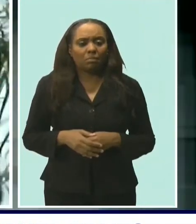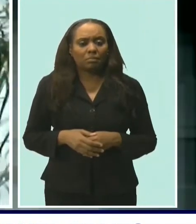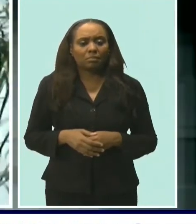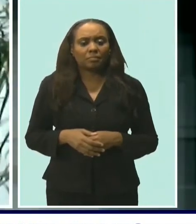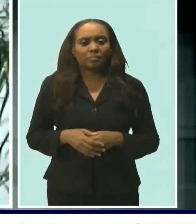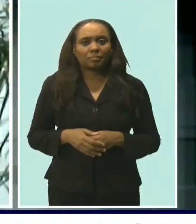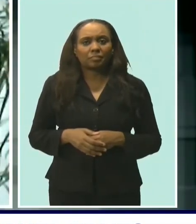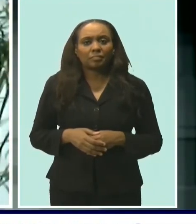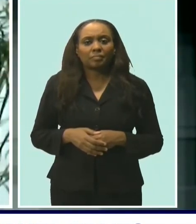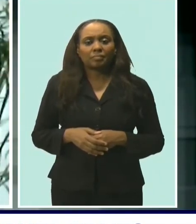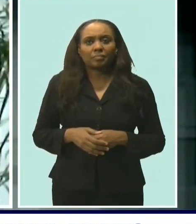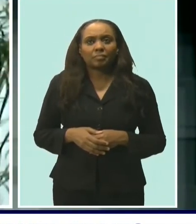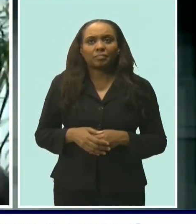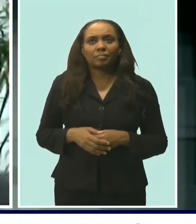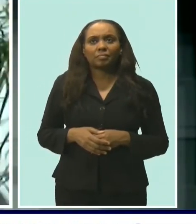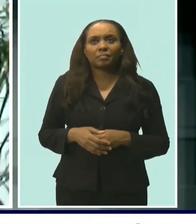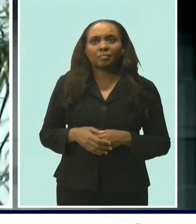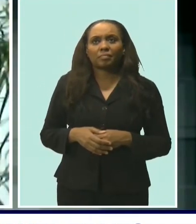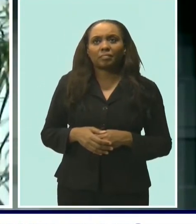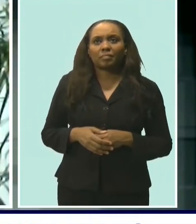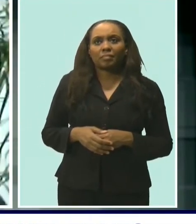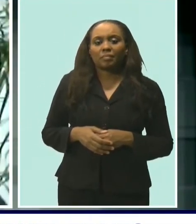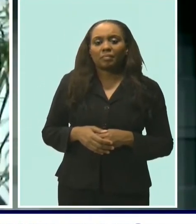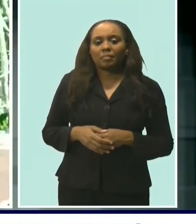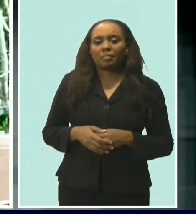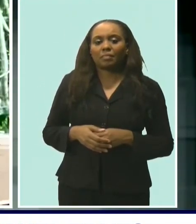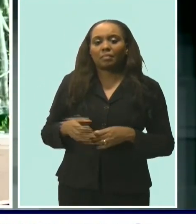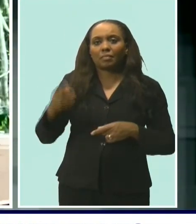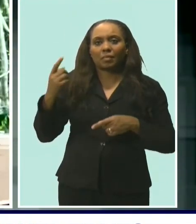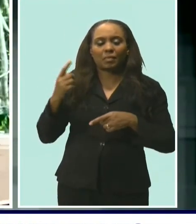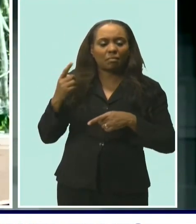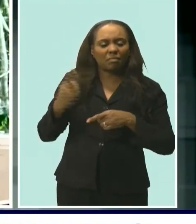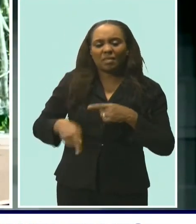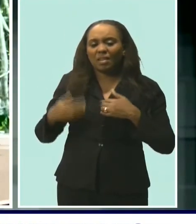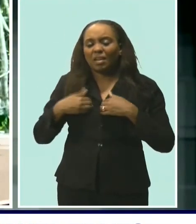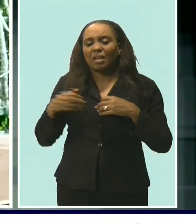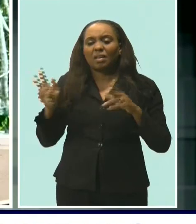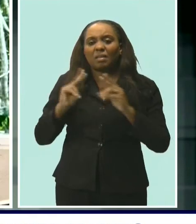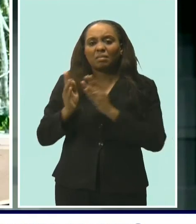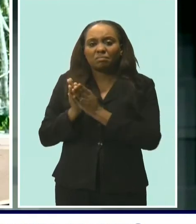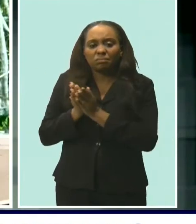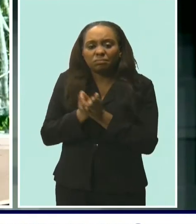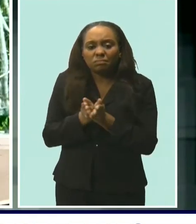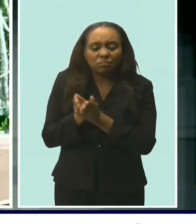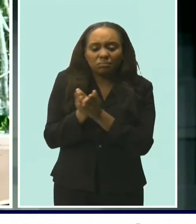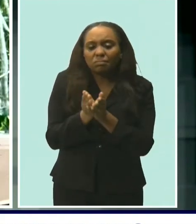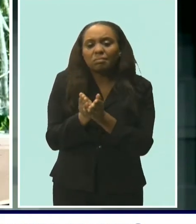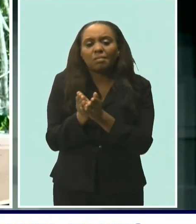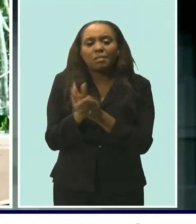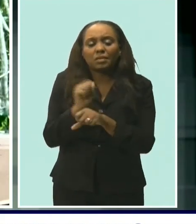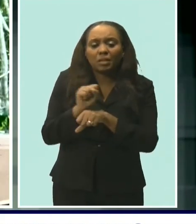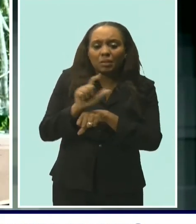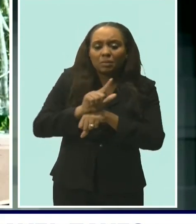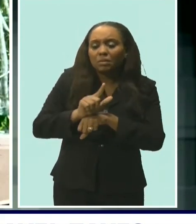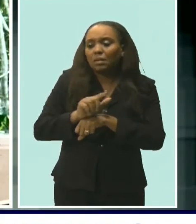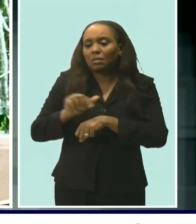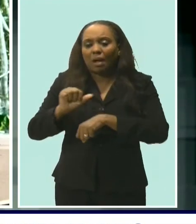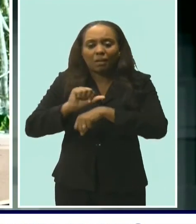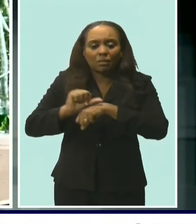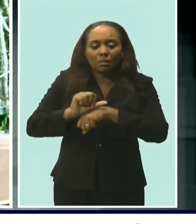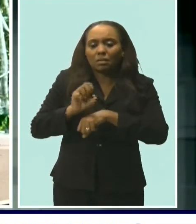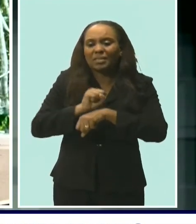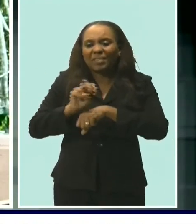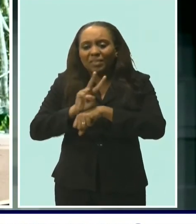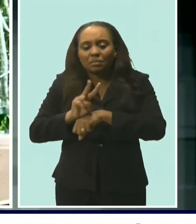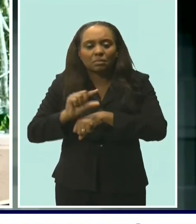You can't have tourists coming in to these countries, to St. Lucia, to Antigua, and to Barbados, to St.